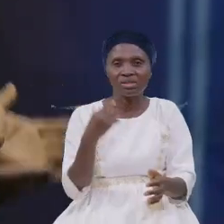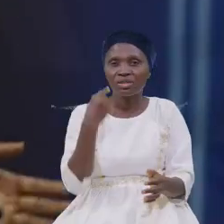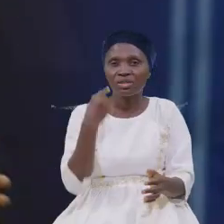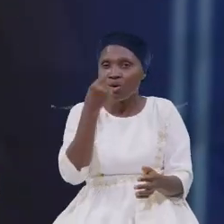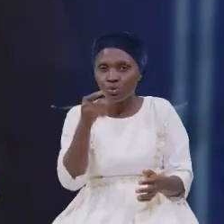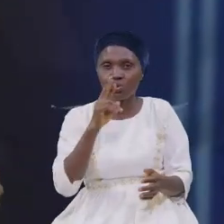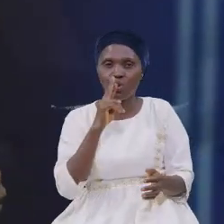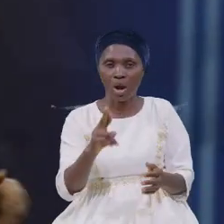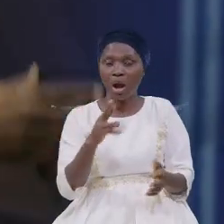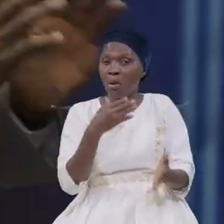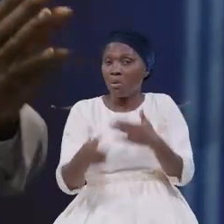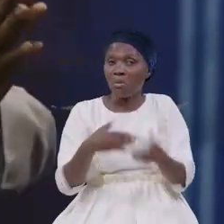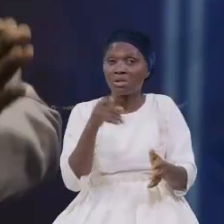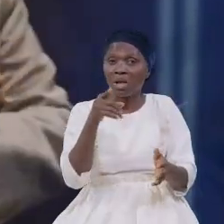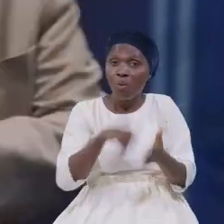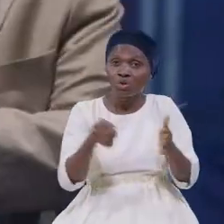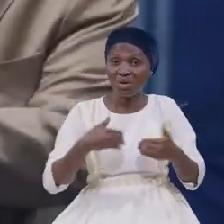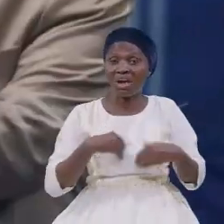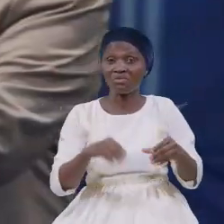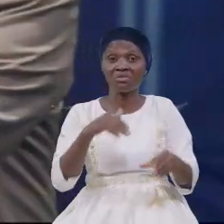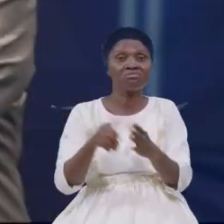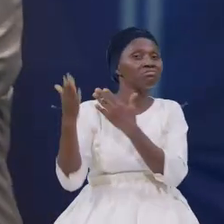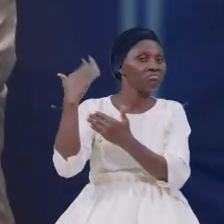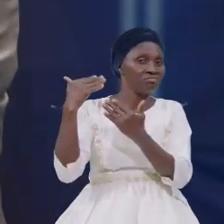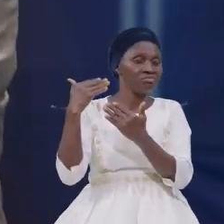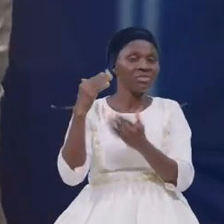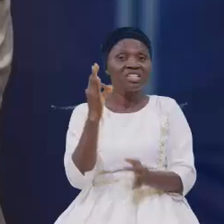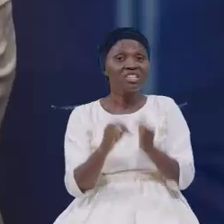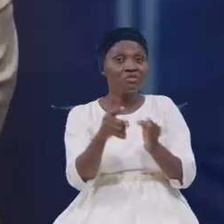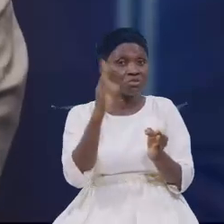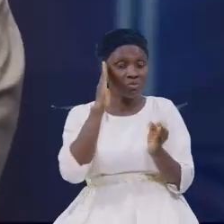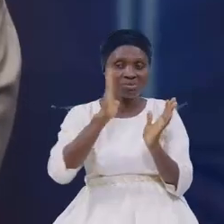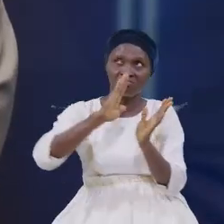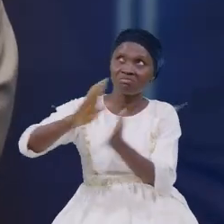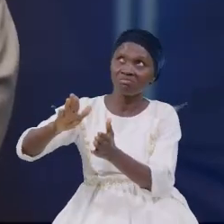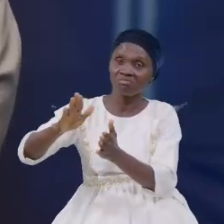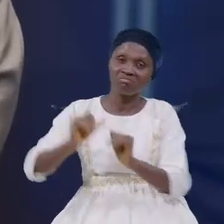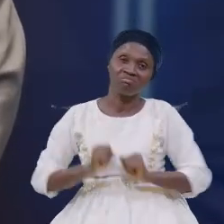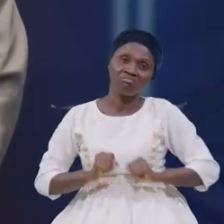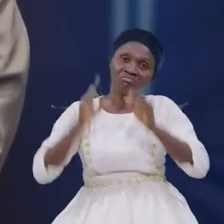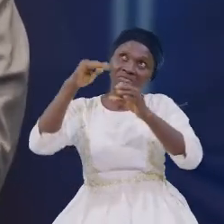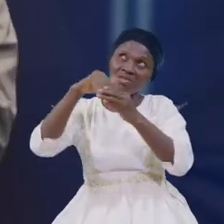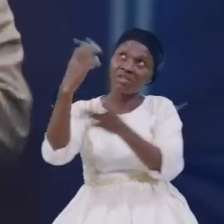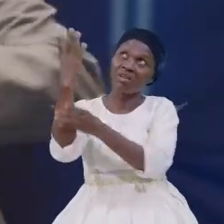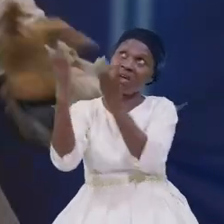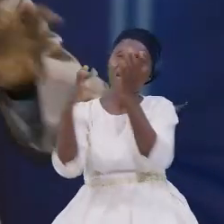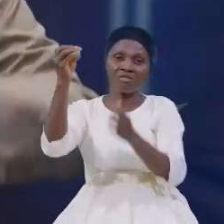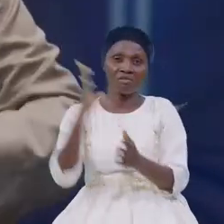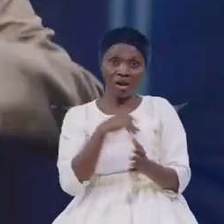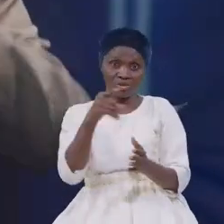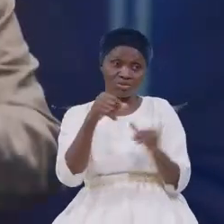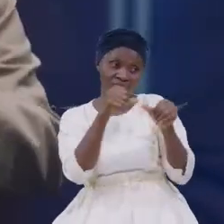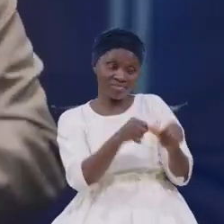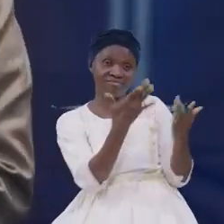what you've done in the past, if you leave it in the hands of God and you stay there, don't go away. With